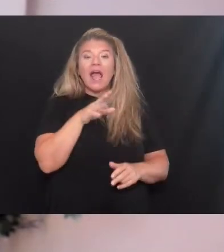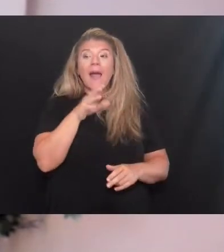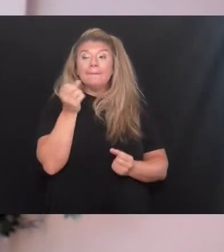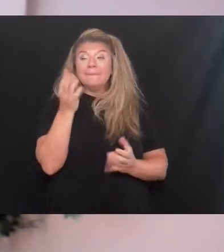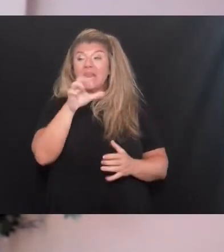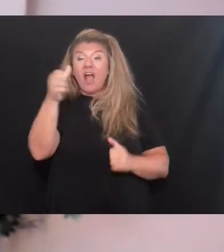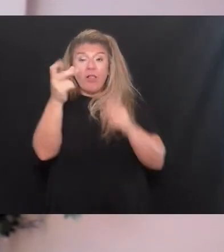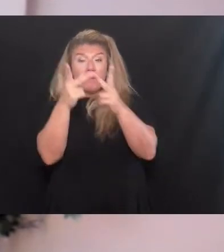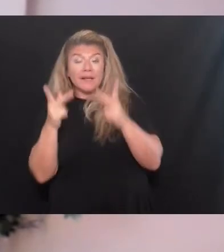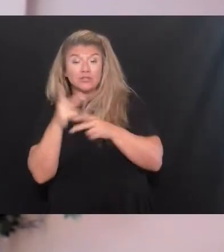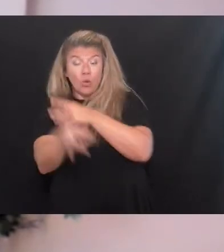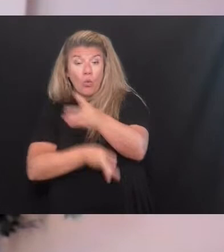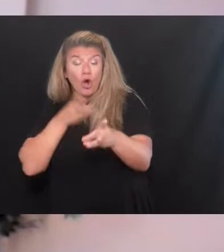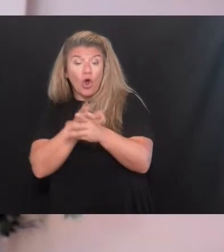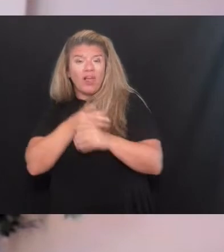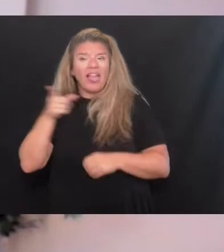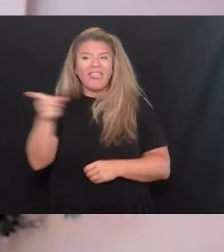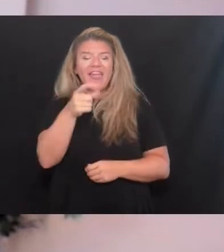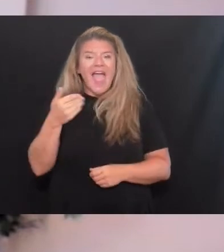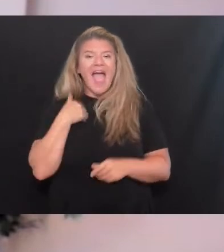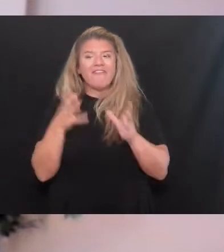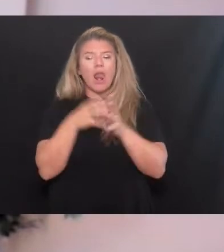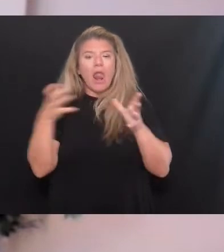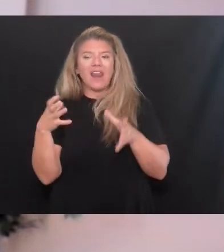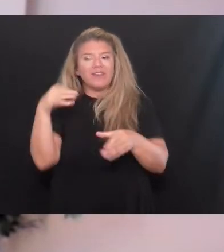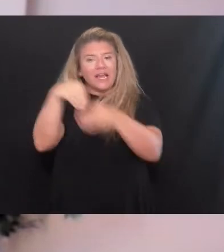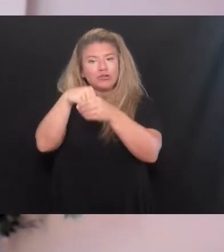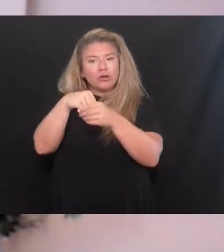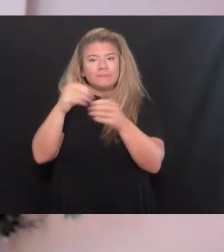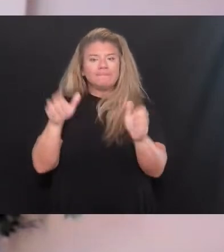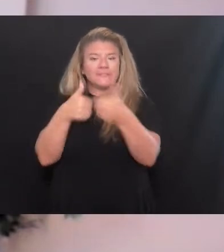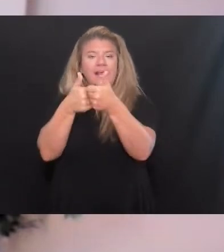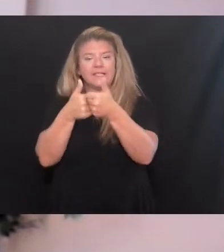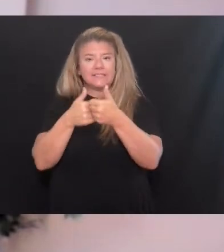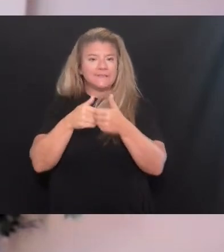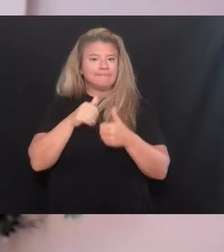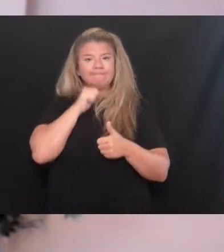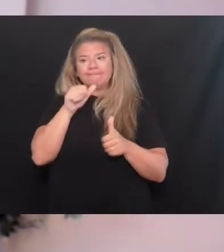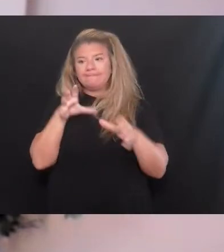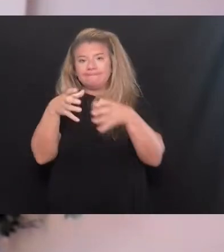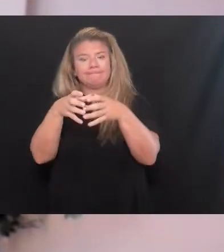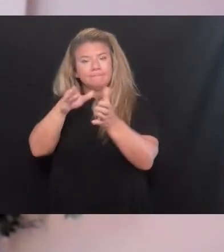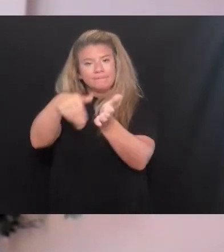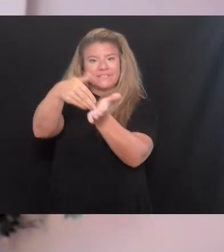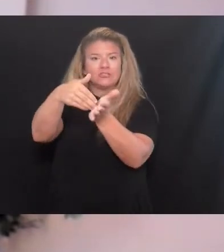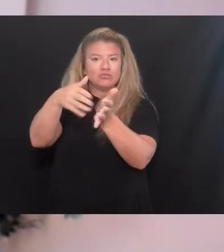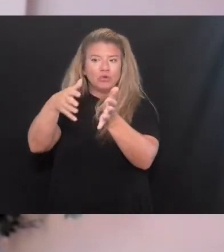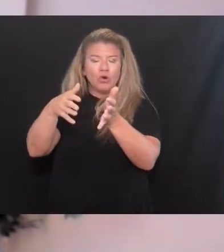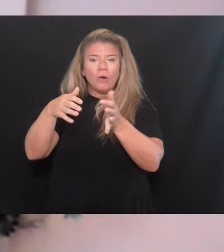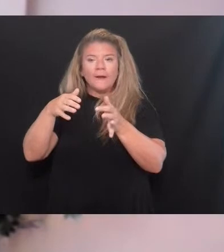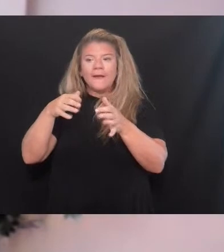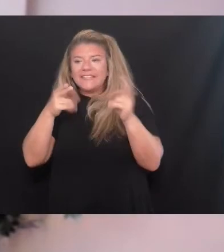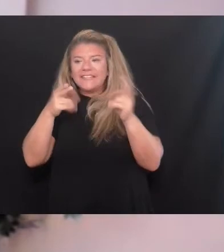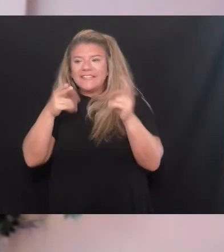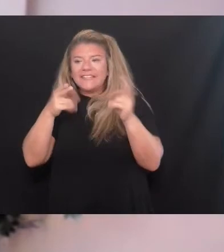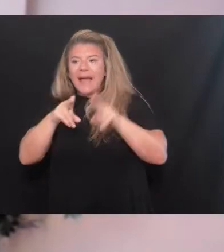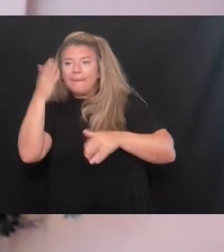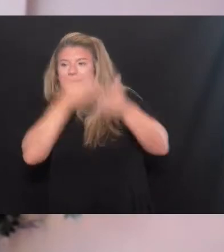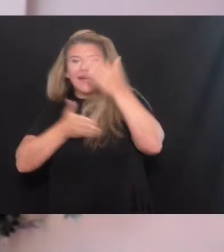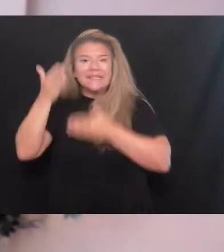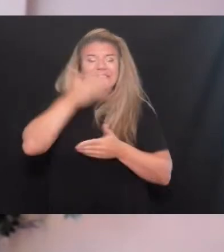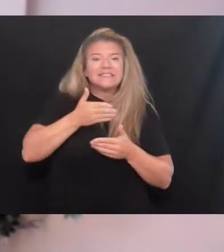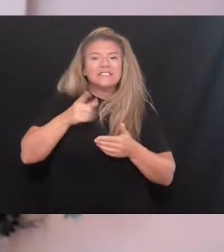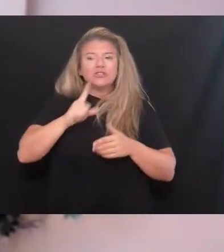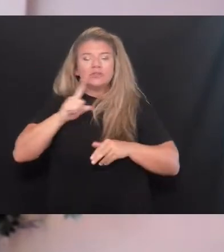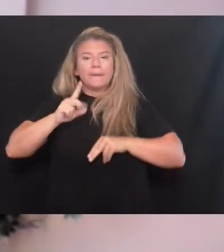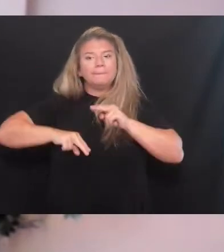they have a lot of either internal challenges, decentralized, sort of oversight so that building